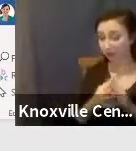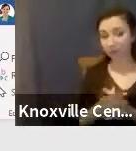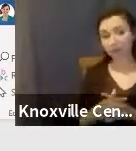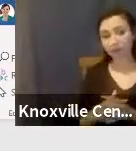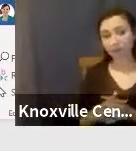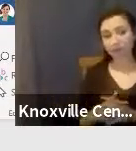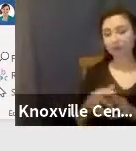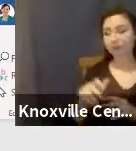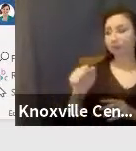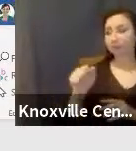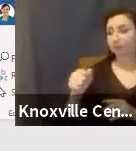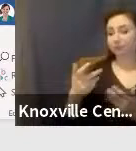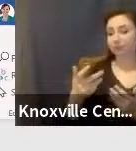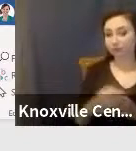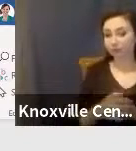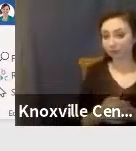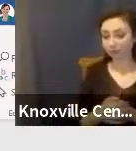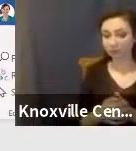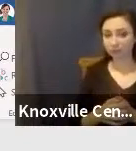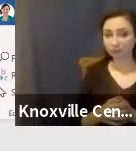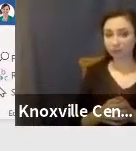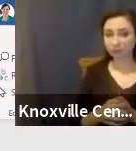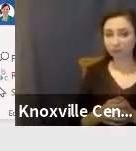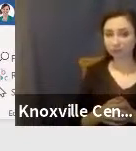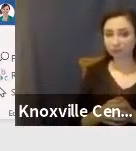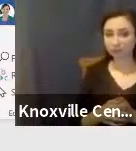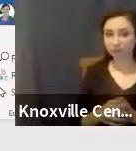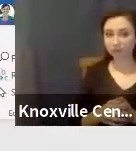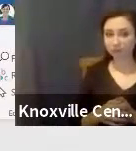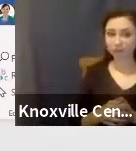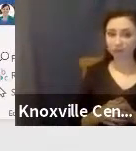Yeah, I mean, a Shorter week, than 48 hours.